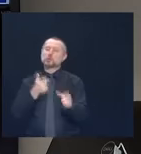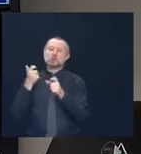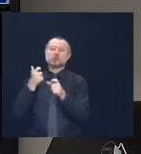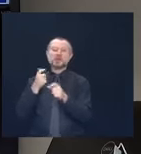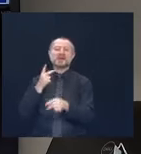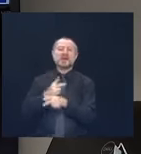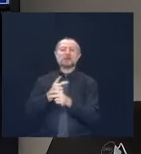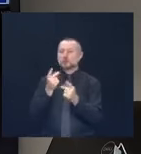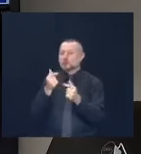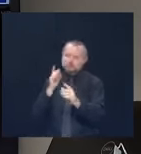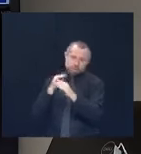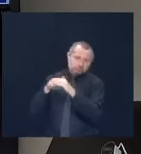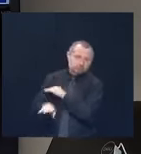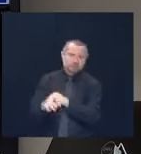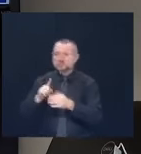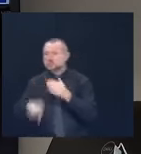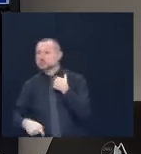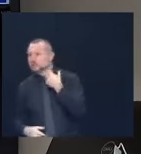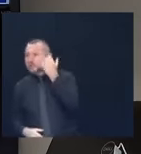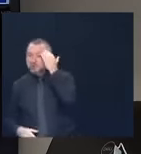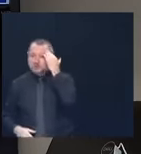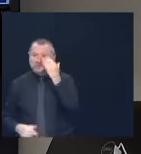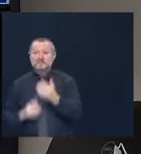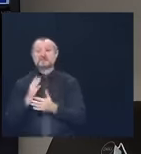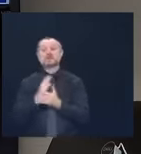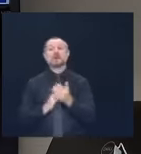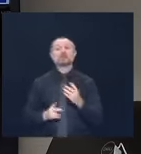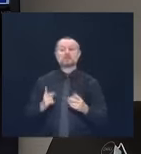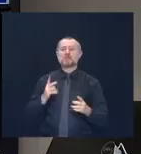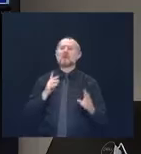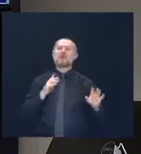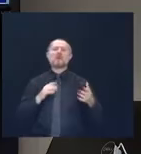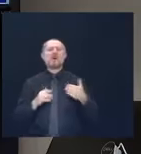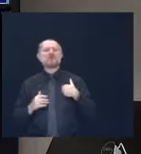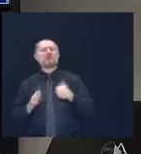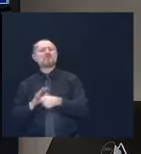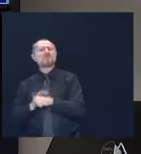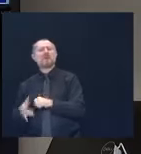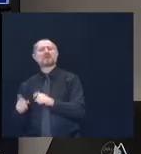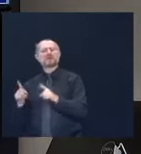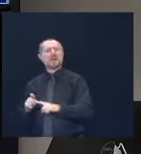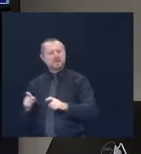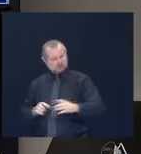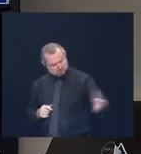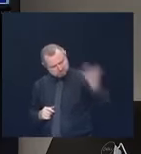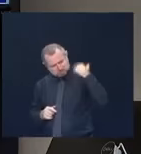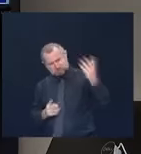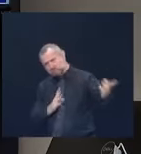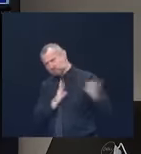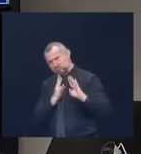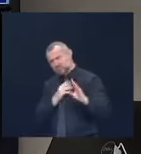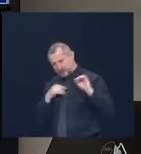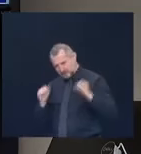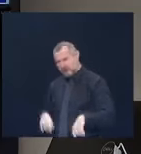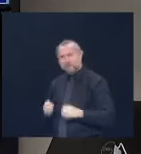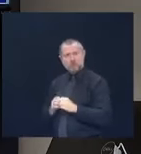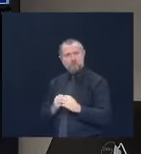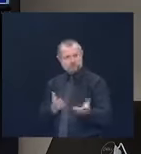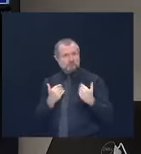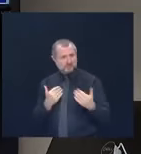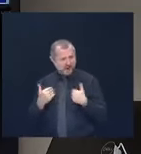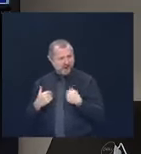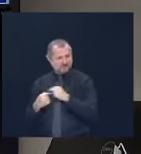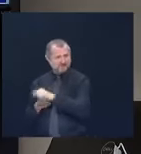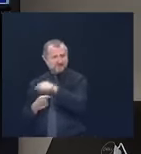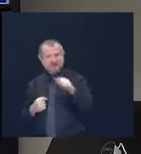convenient. We have sites that are coming back to us and saying we have excess capacity here to do more testing. And we've also been trying